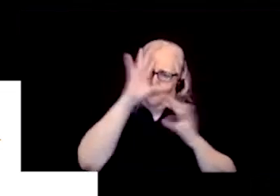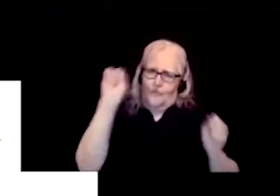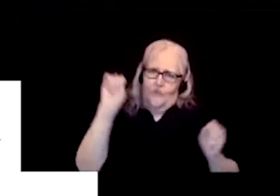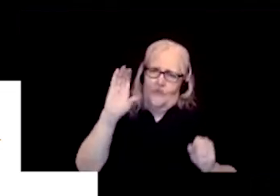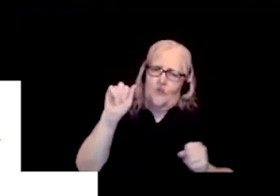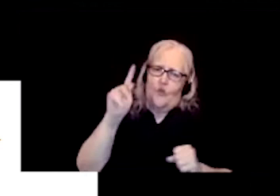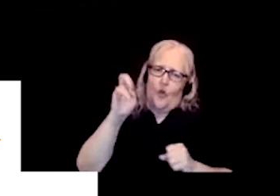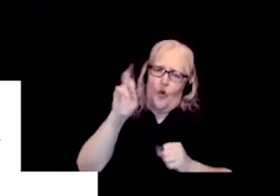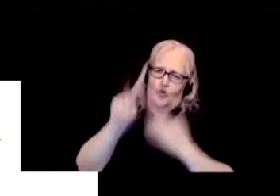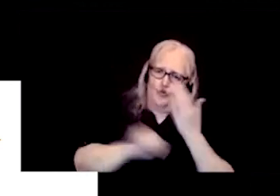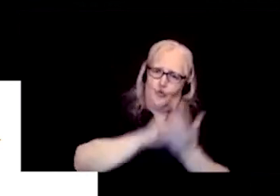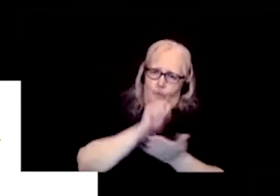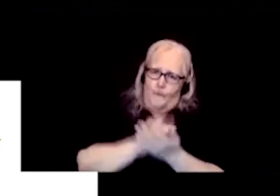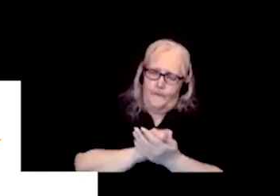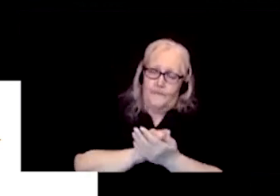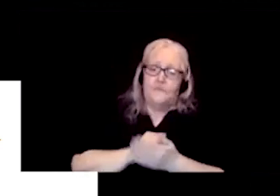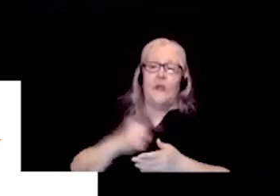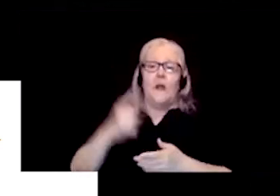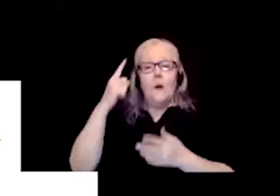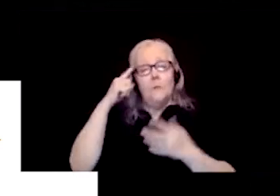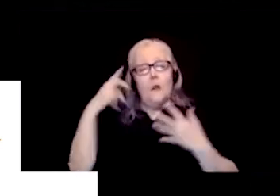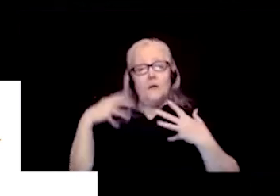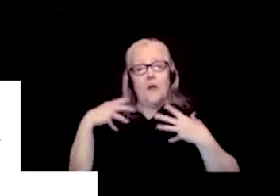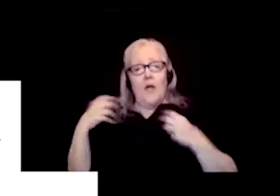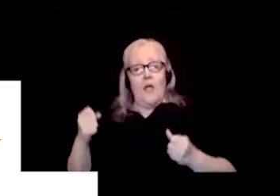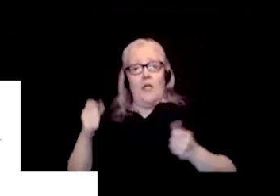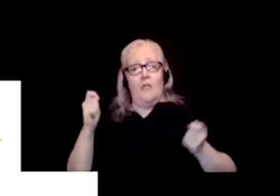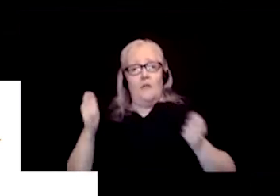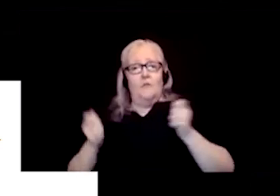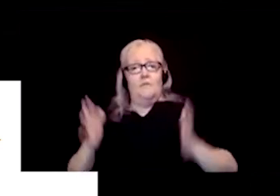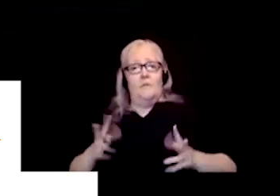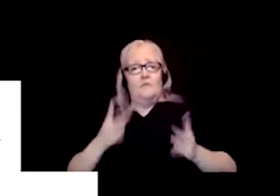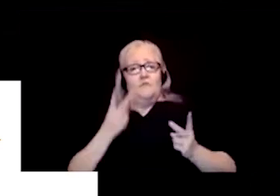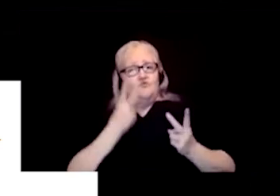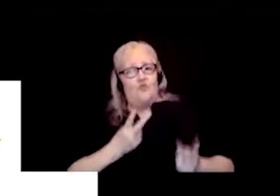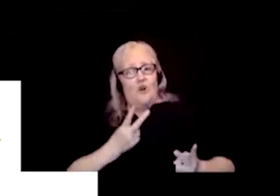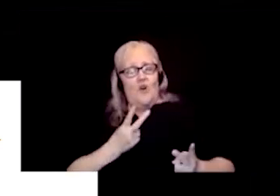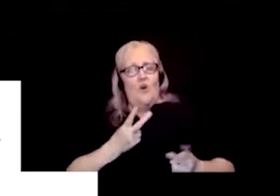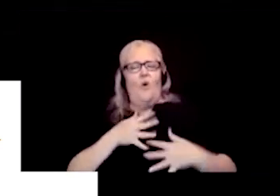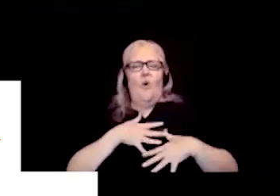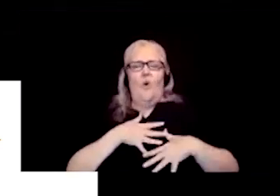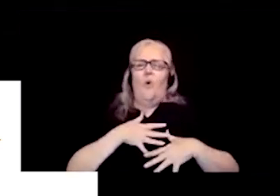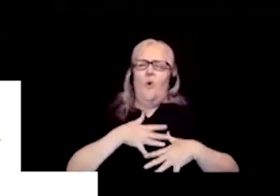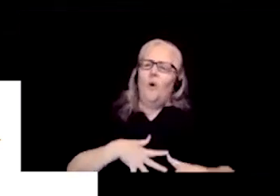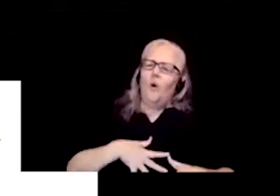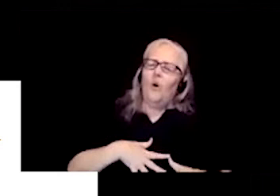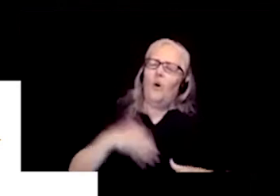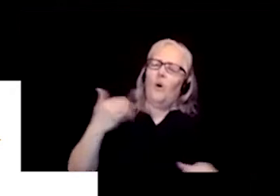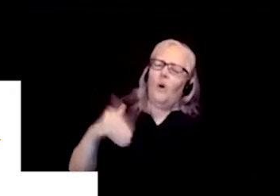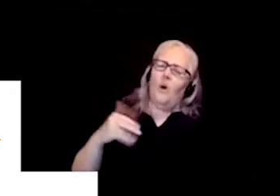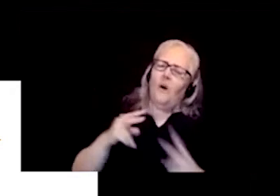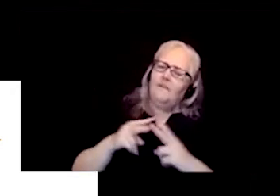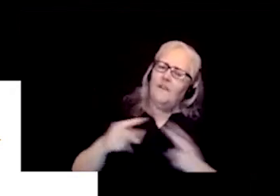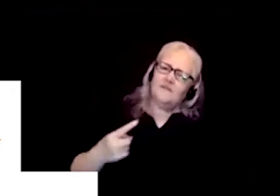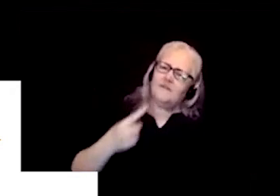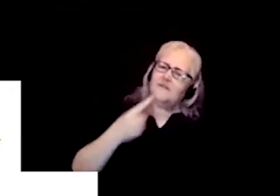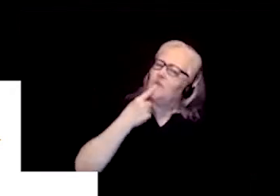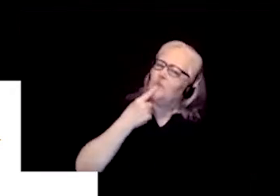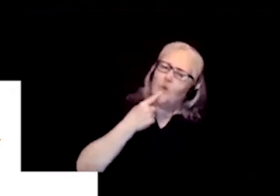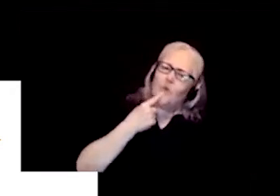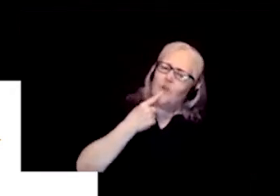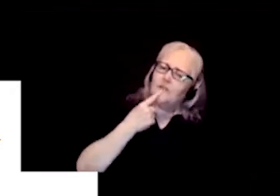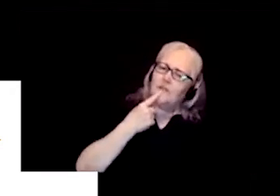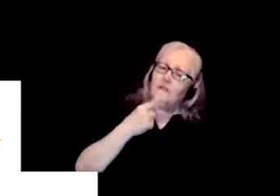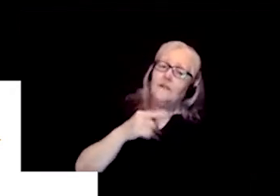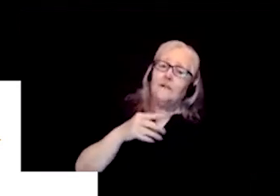health reformers were disheartened. They were extremely disappointed. And it would take another